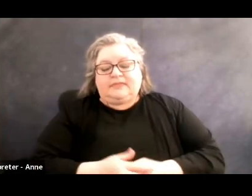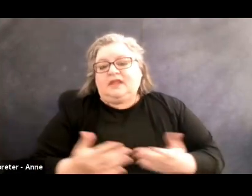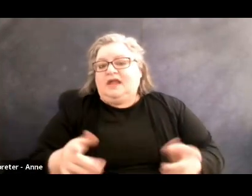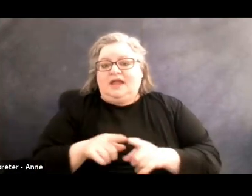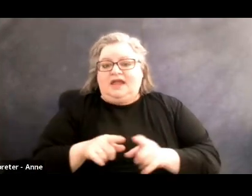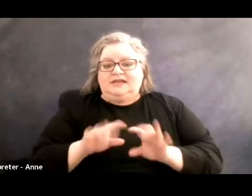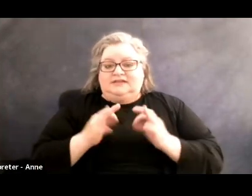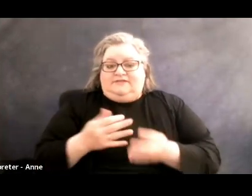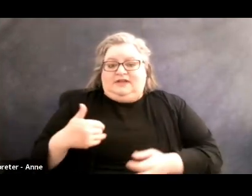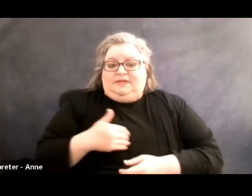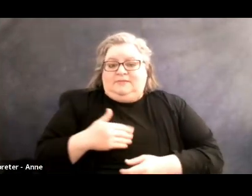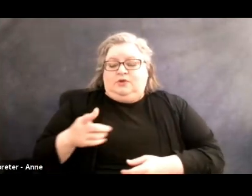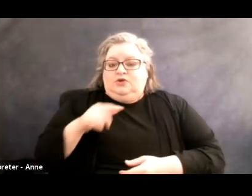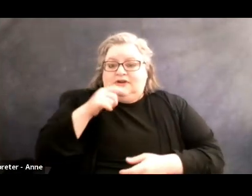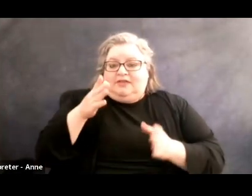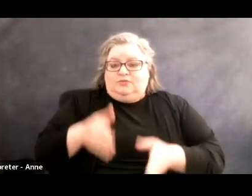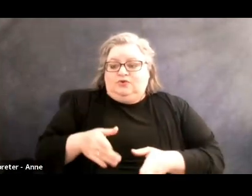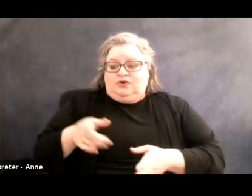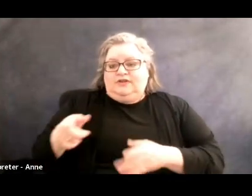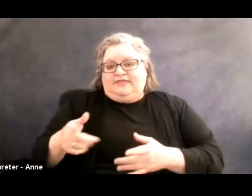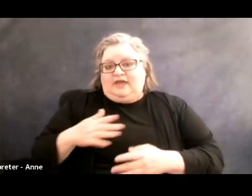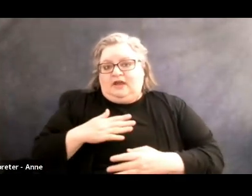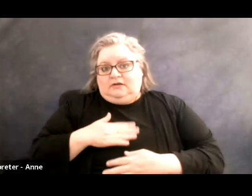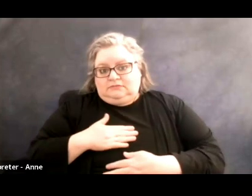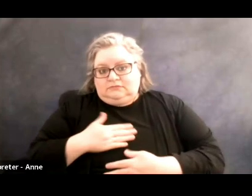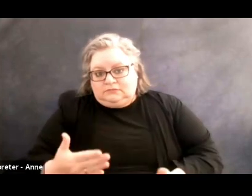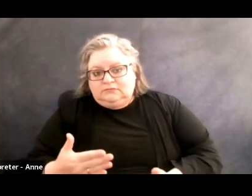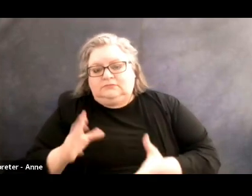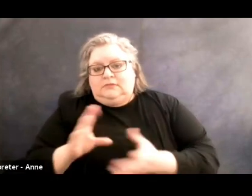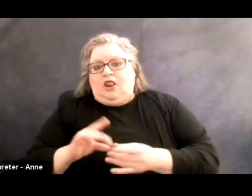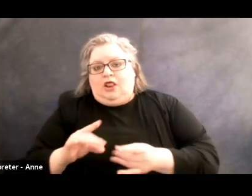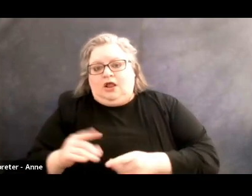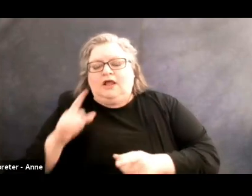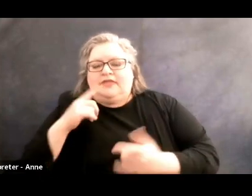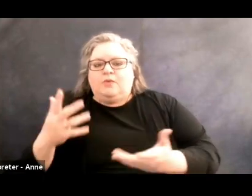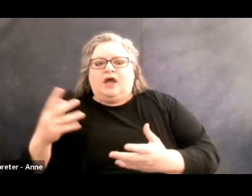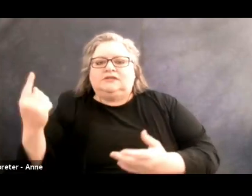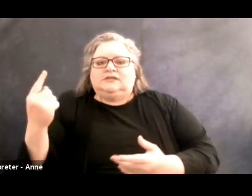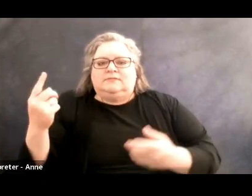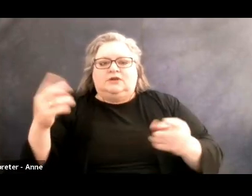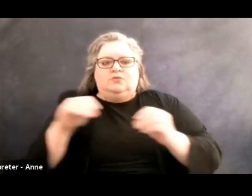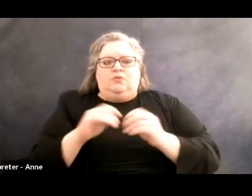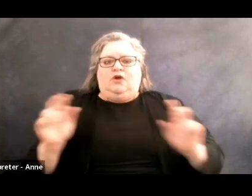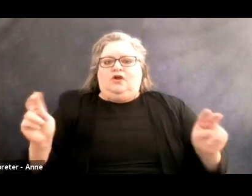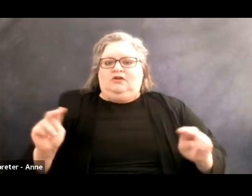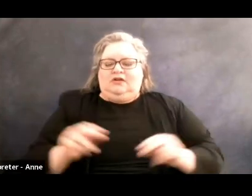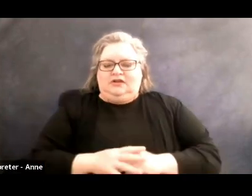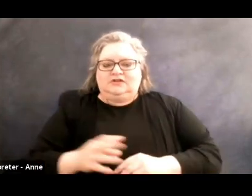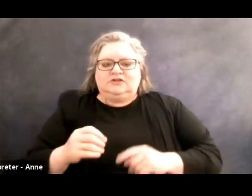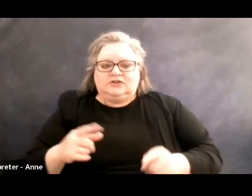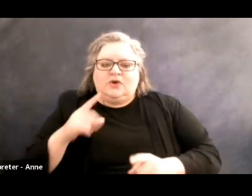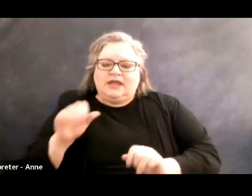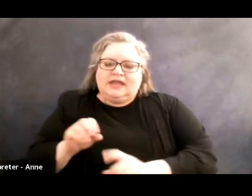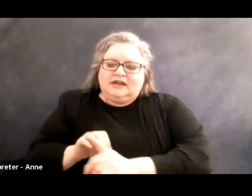not the person that they're going to somebody on mutual ground. So serious emotional disturbance can affect an